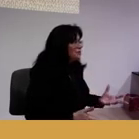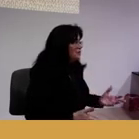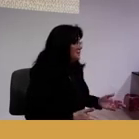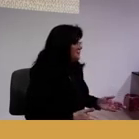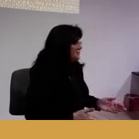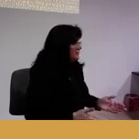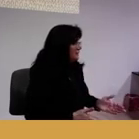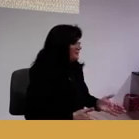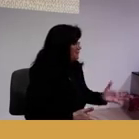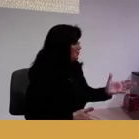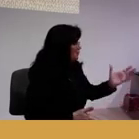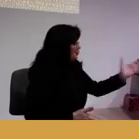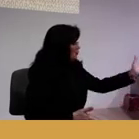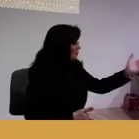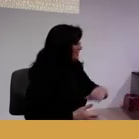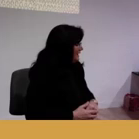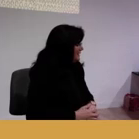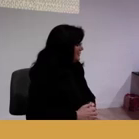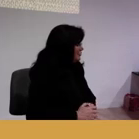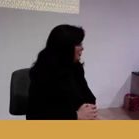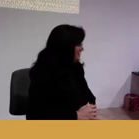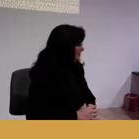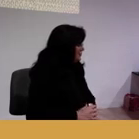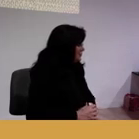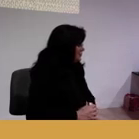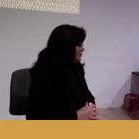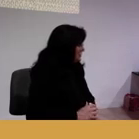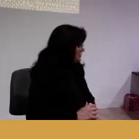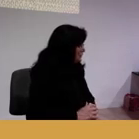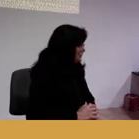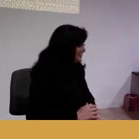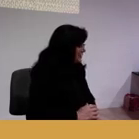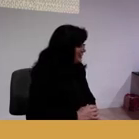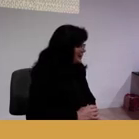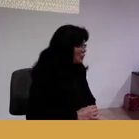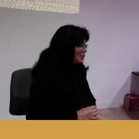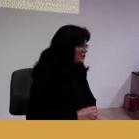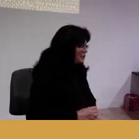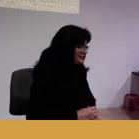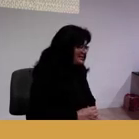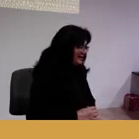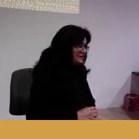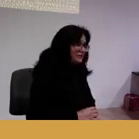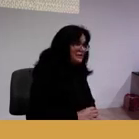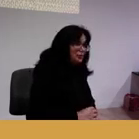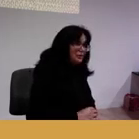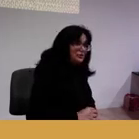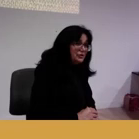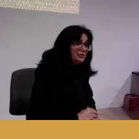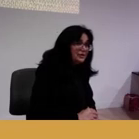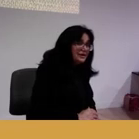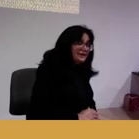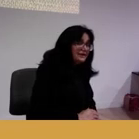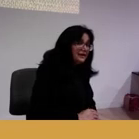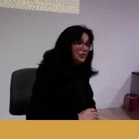One of the things, my academic coordinator from Wollotuka is here with me, and one of the activities that we